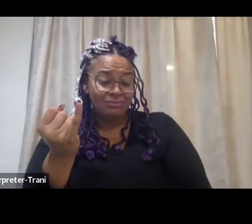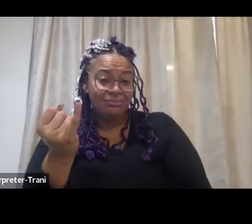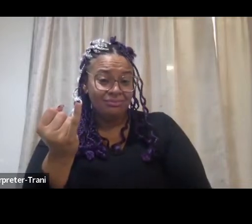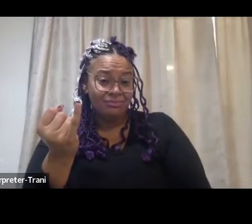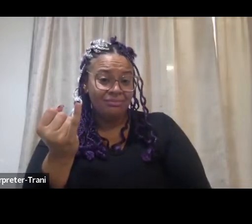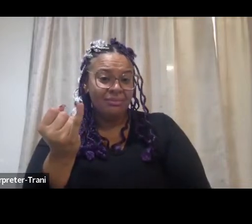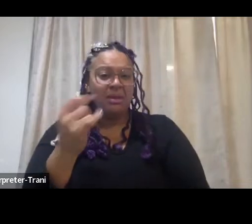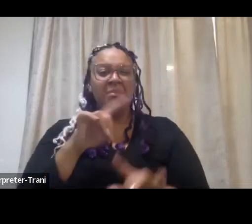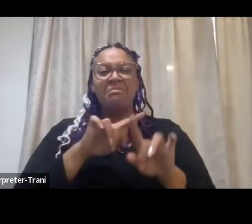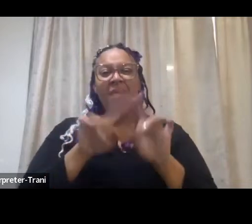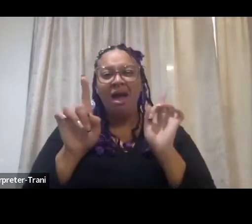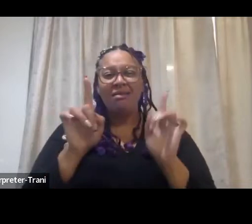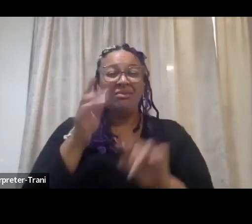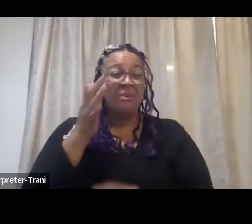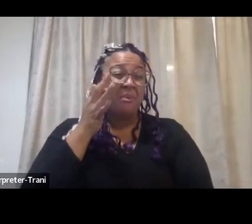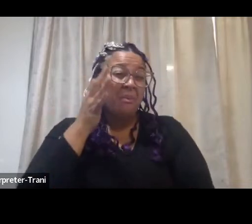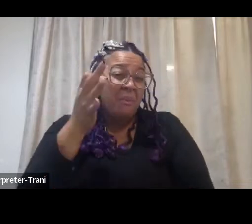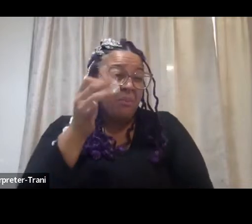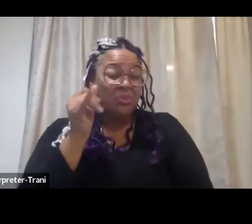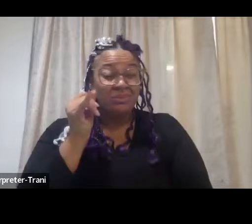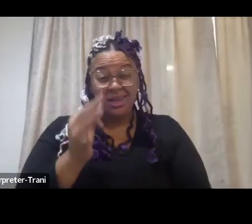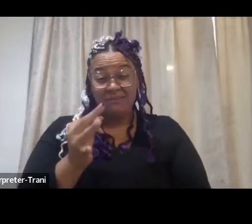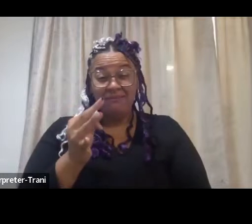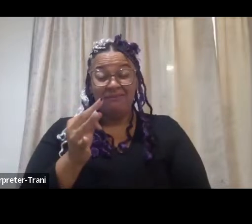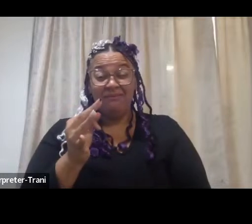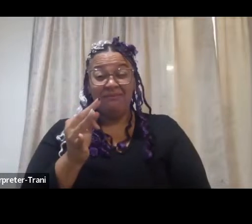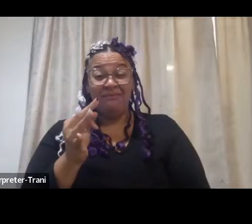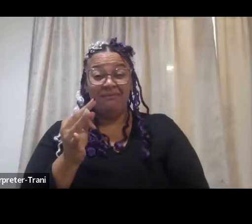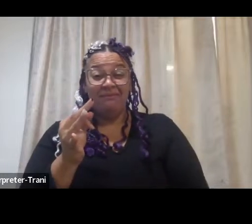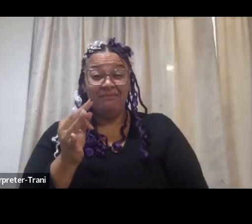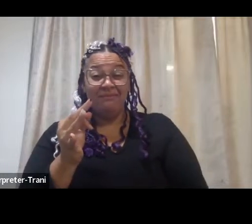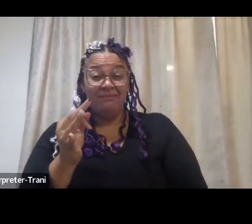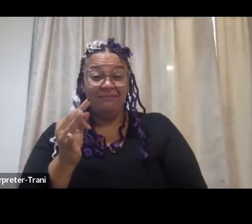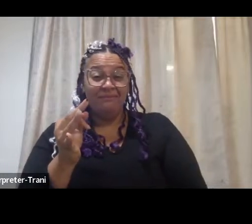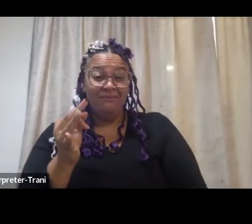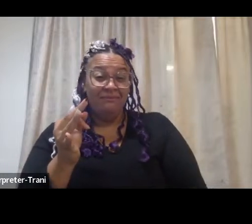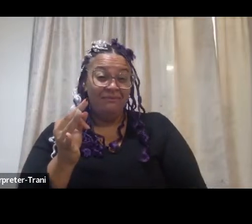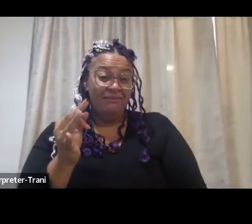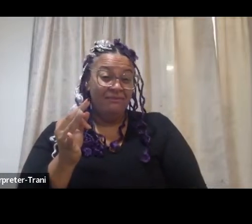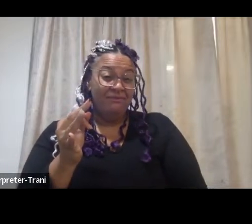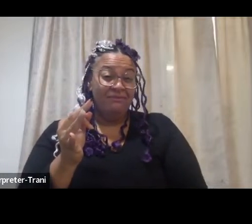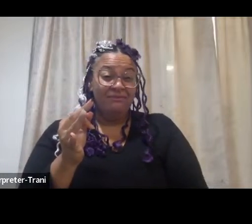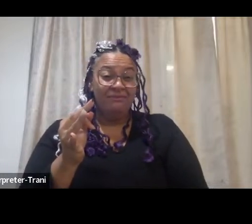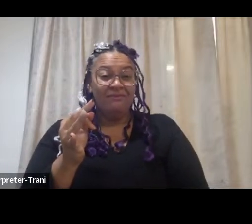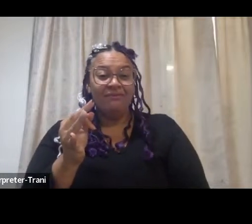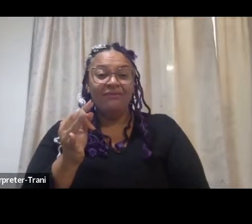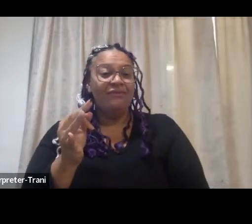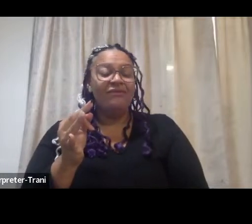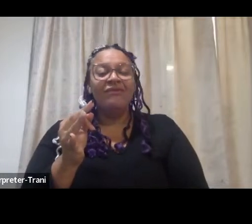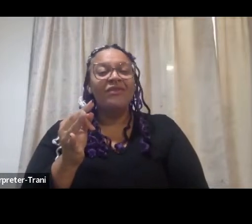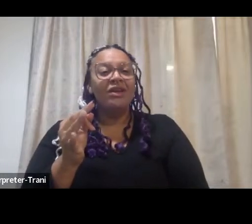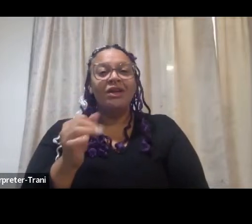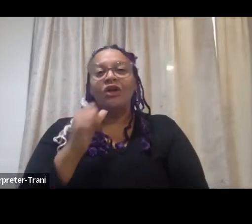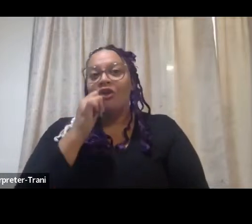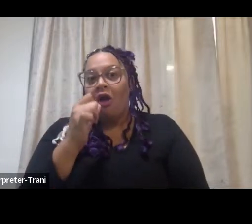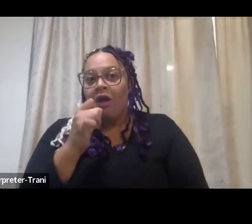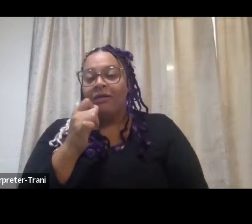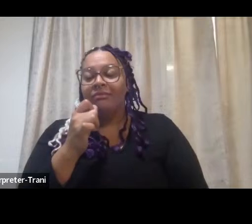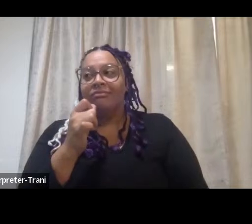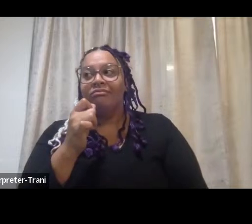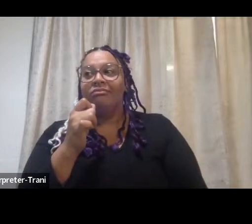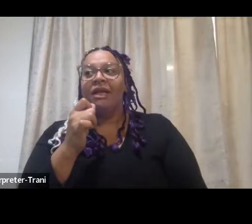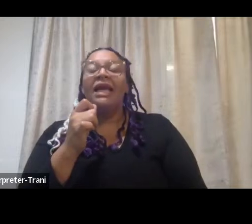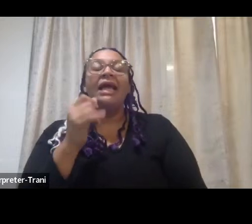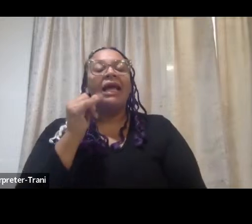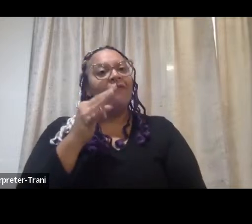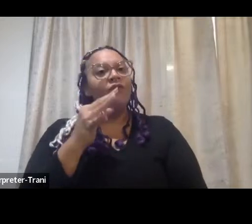But almost if you're too inundated with the consistent news cycle, it